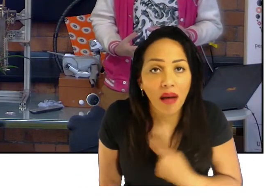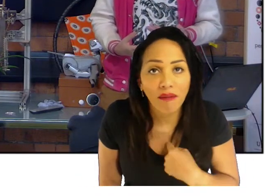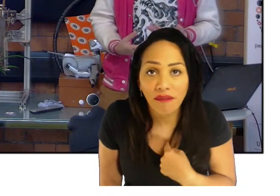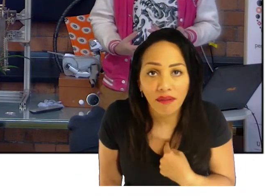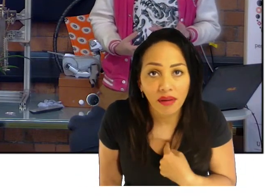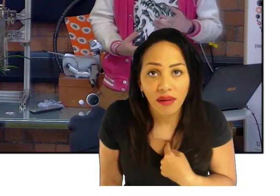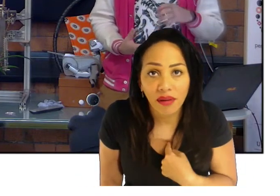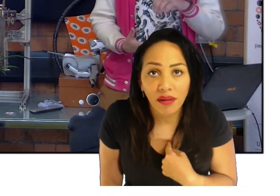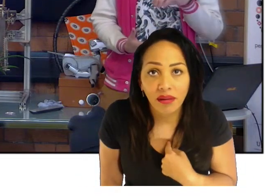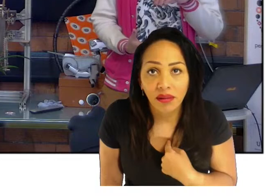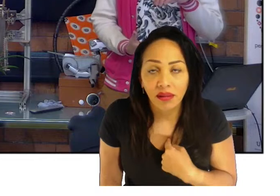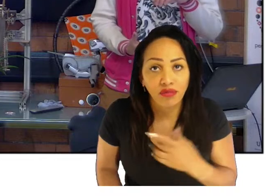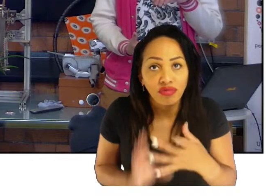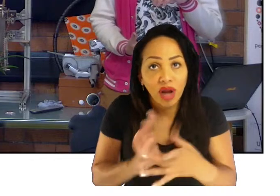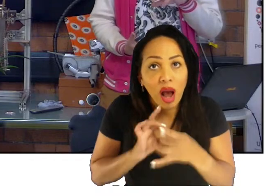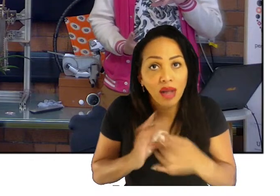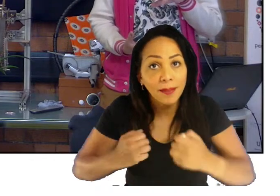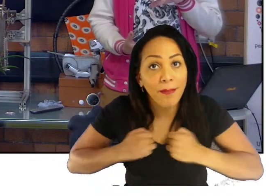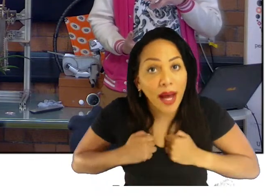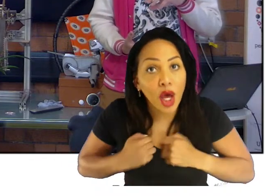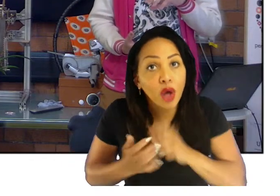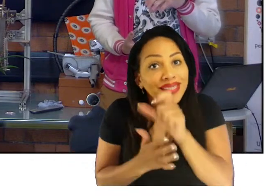my disabilities sometimes, and